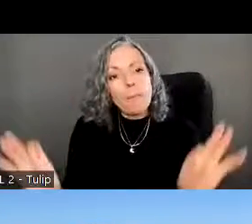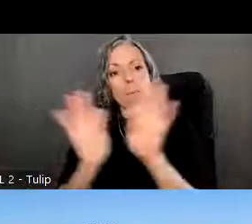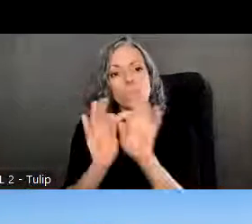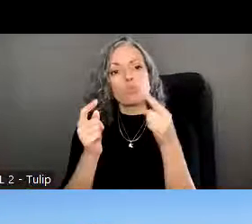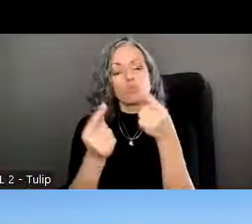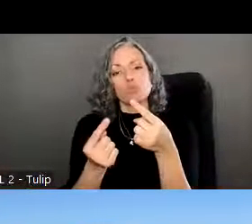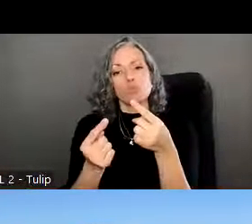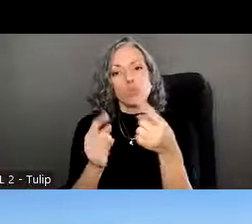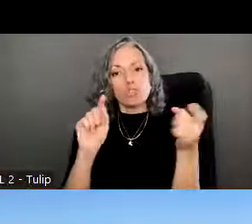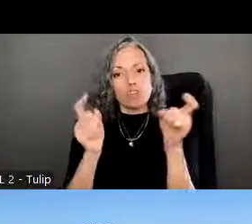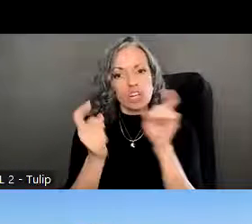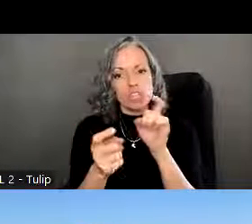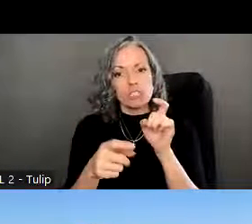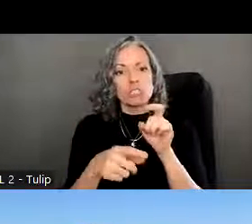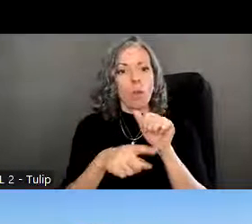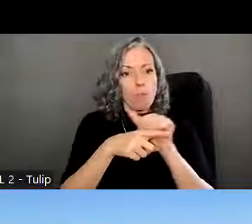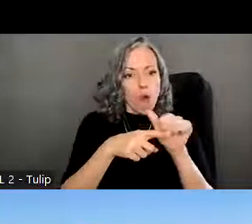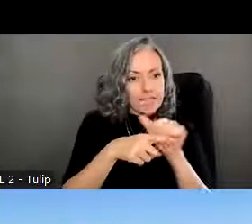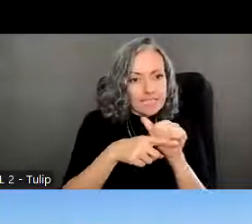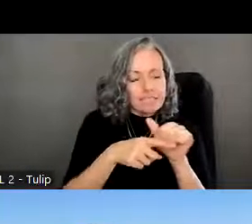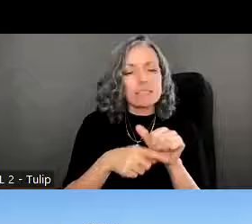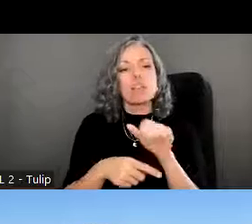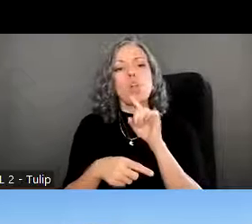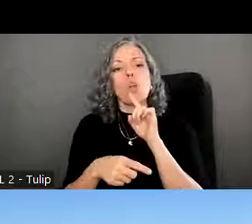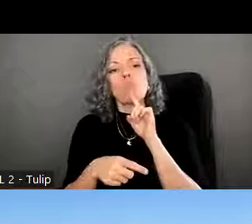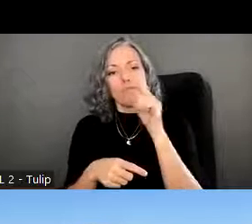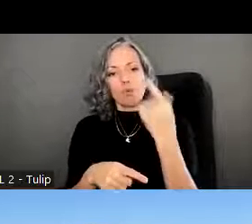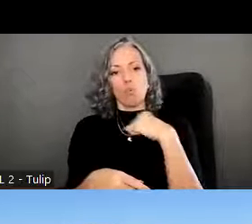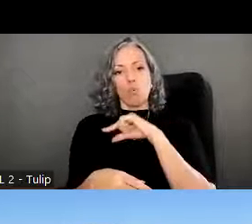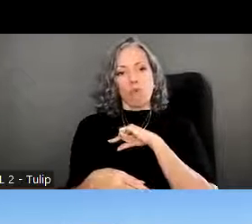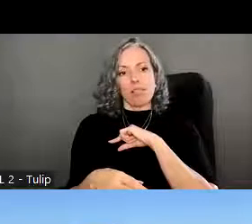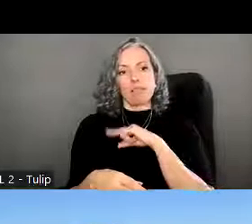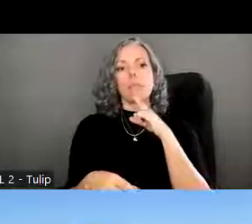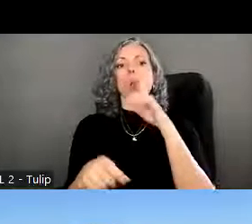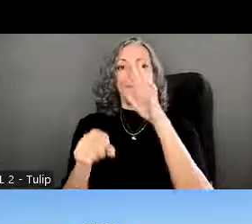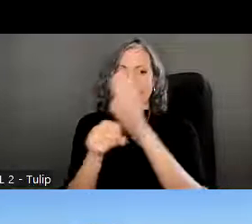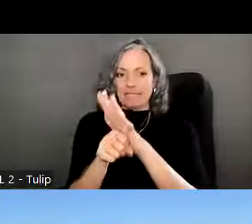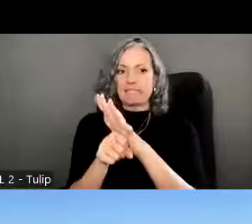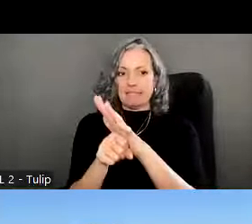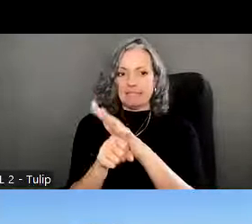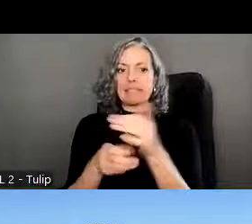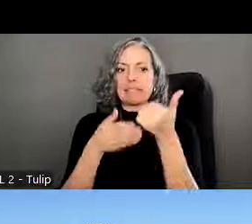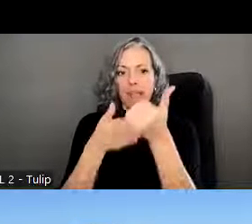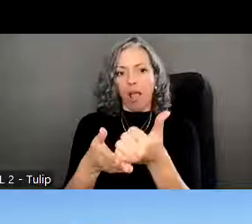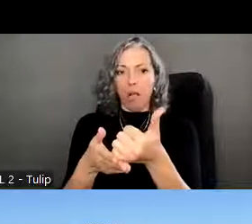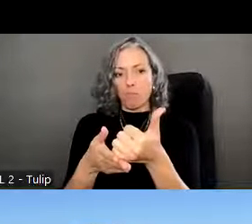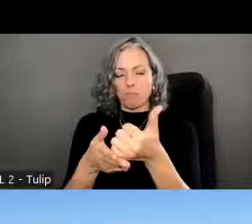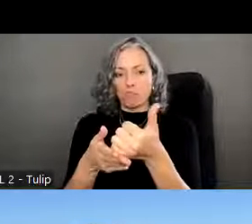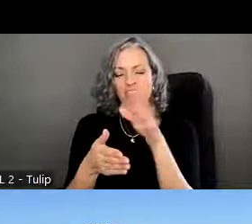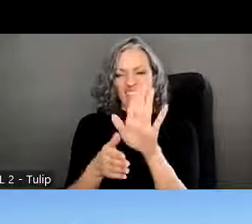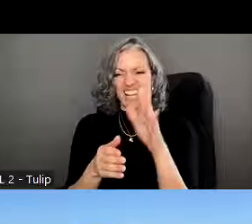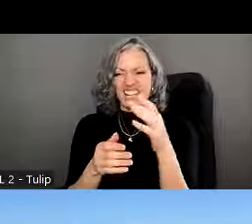either changes in practice and definitely for quality assurance of the integrity of information